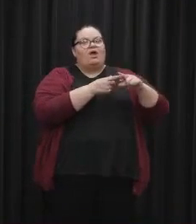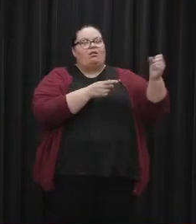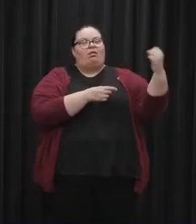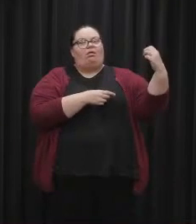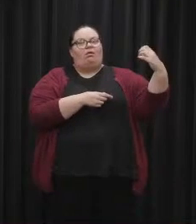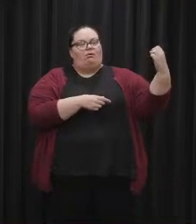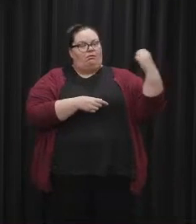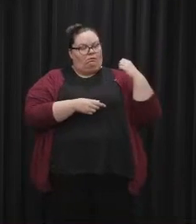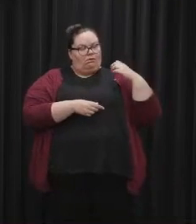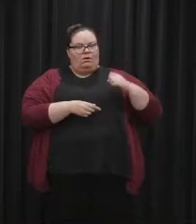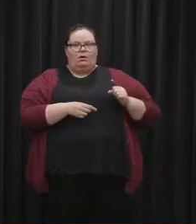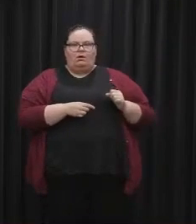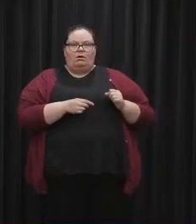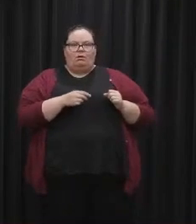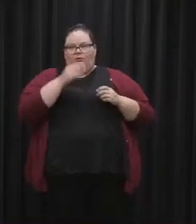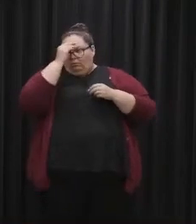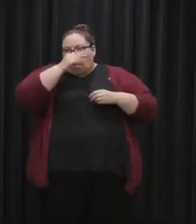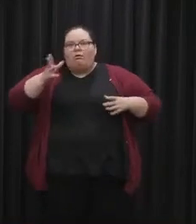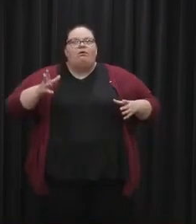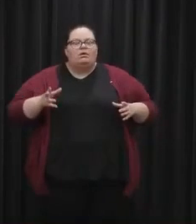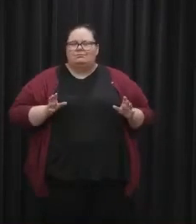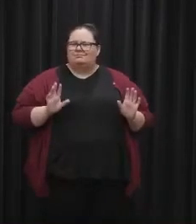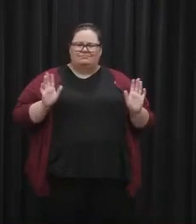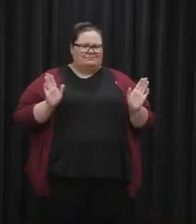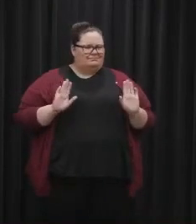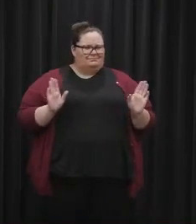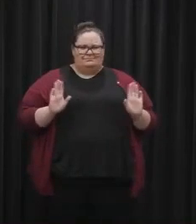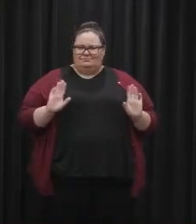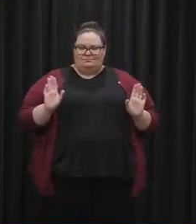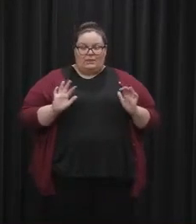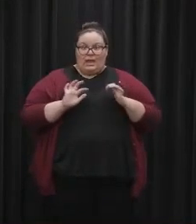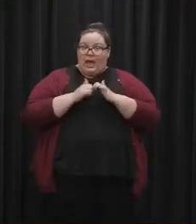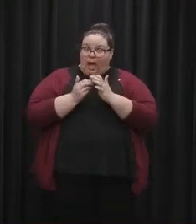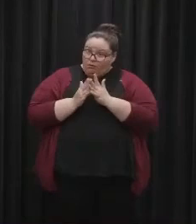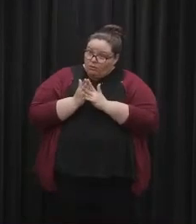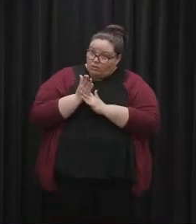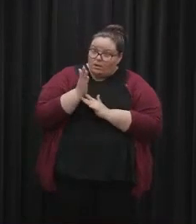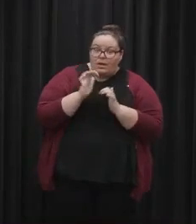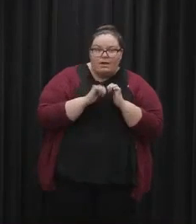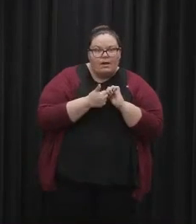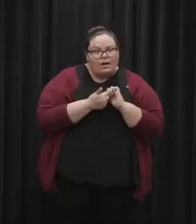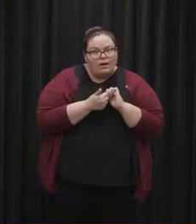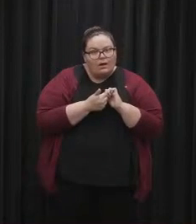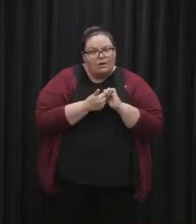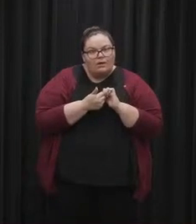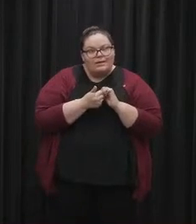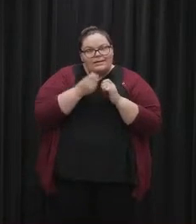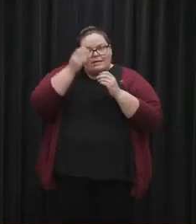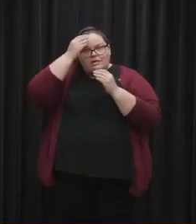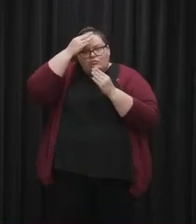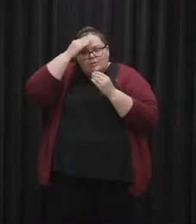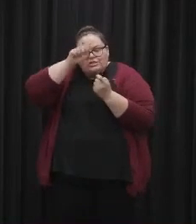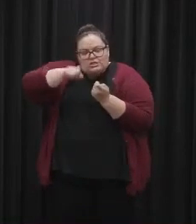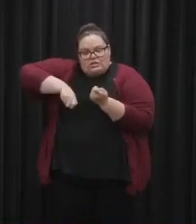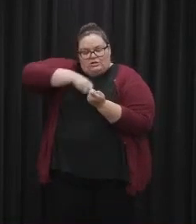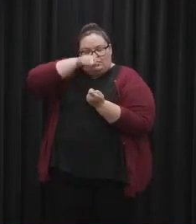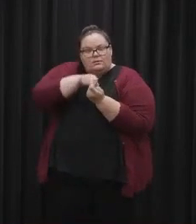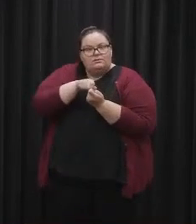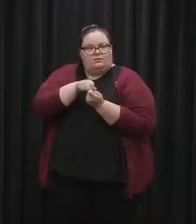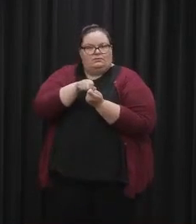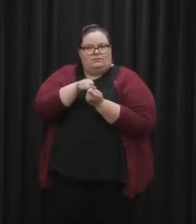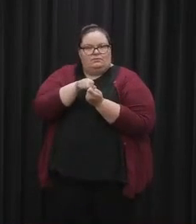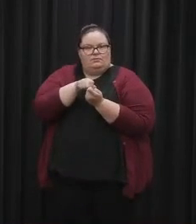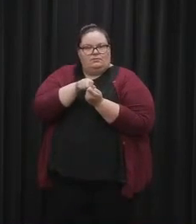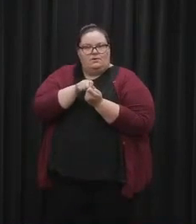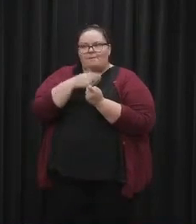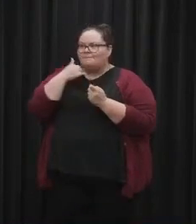school or a long-term care home. The way that we can get through this is by making sure the information we share is accurate